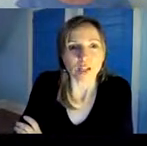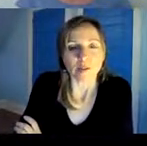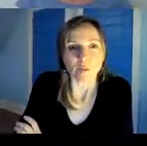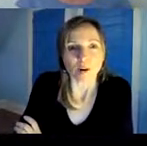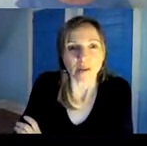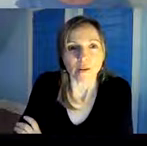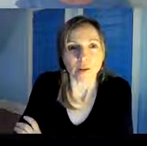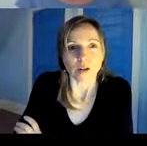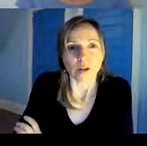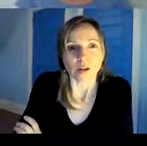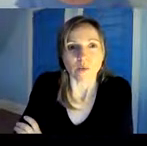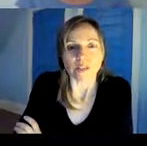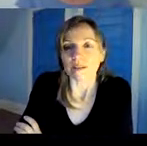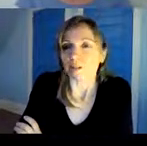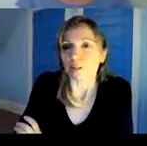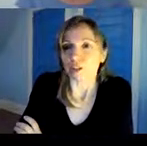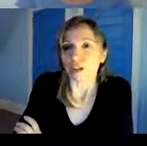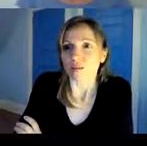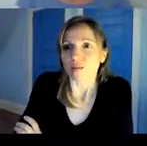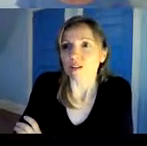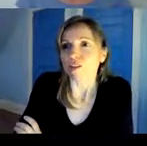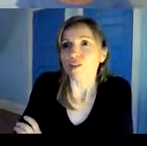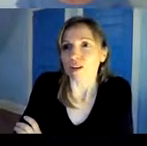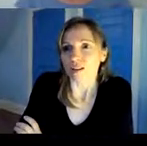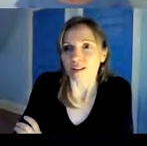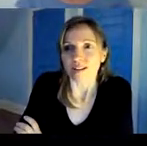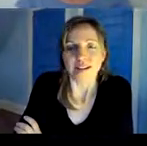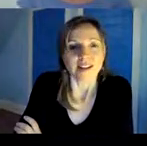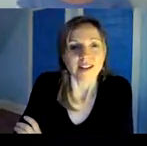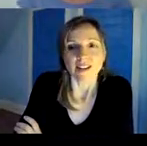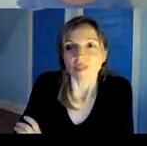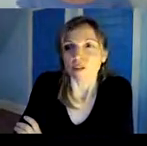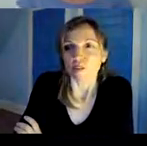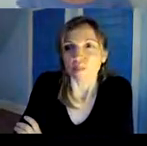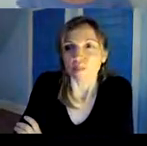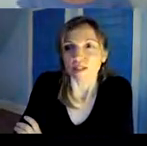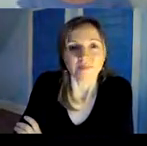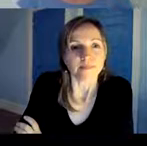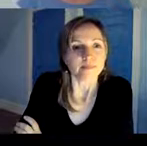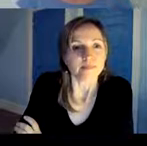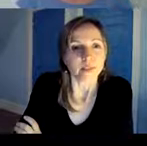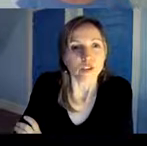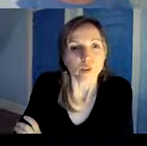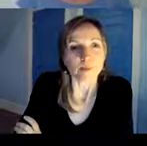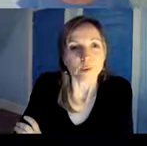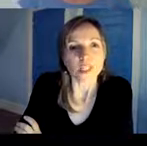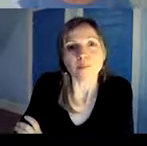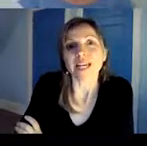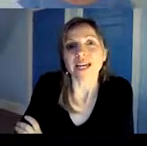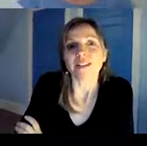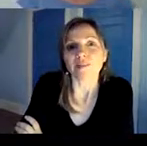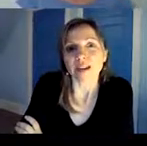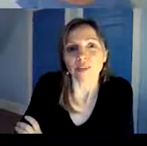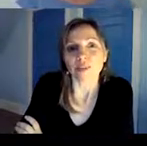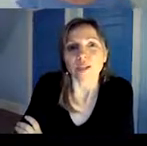going to be talking more about what's available to the regular gardener in their own property. So we'll be focusing